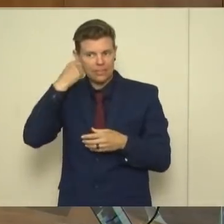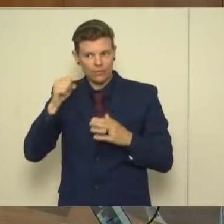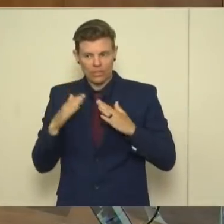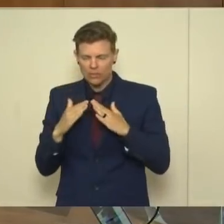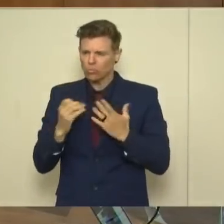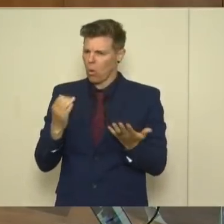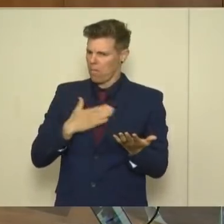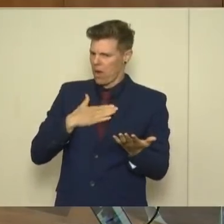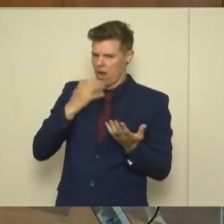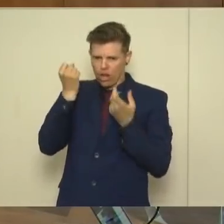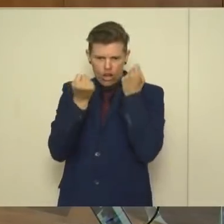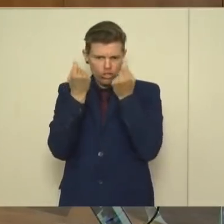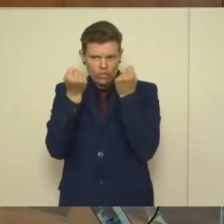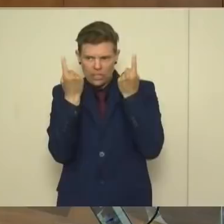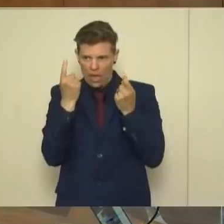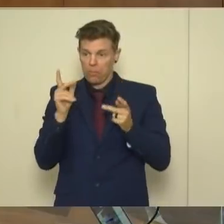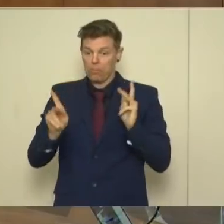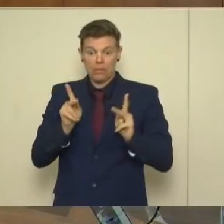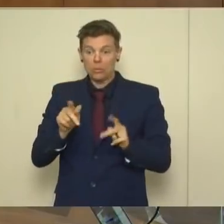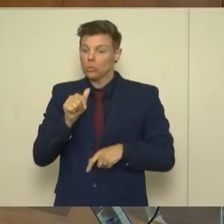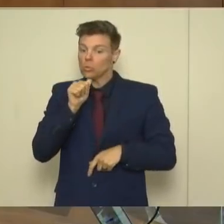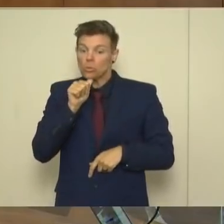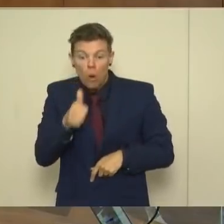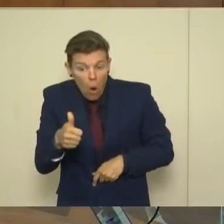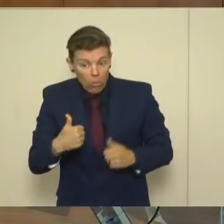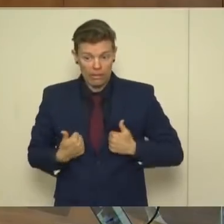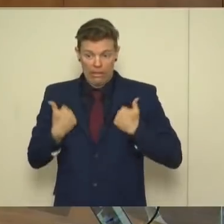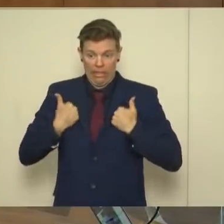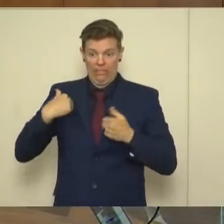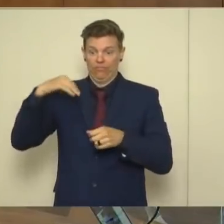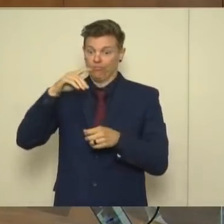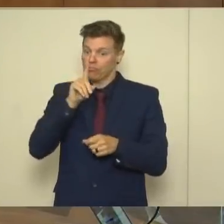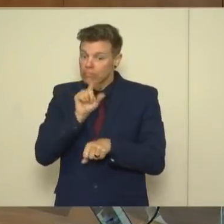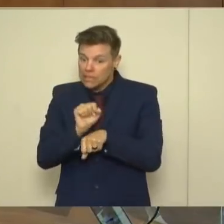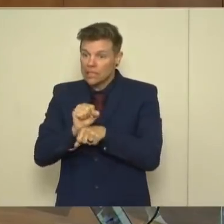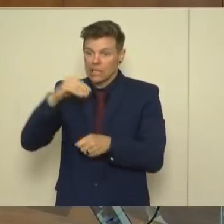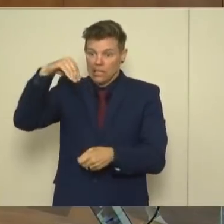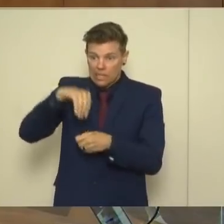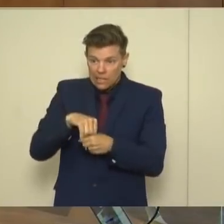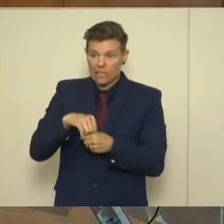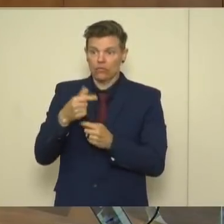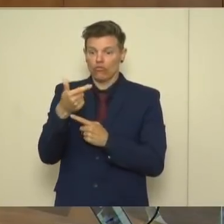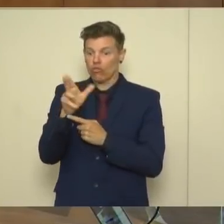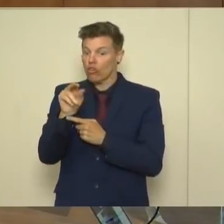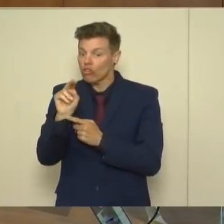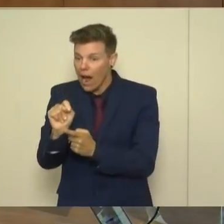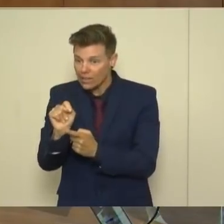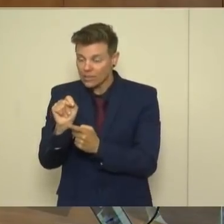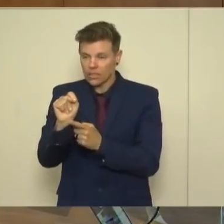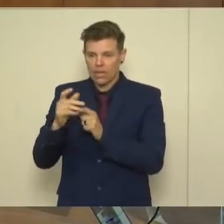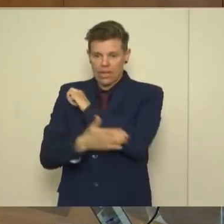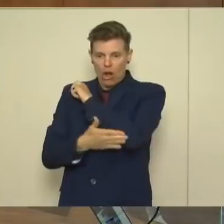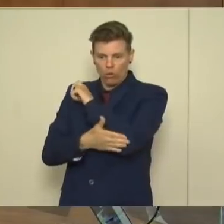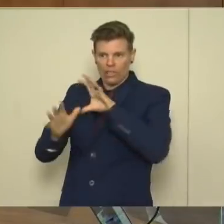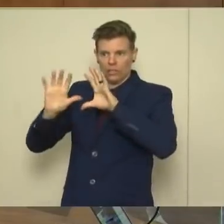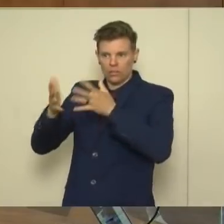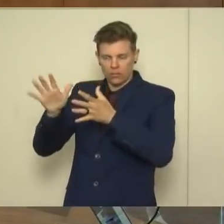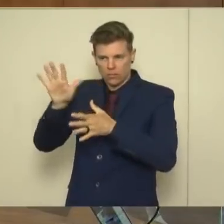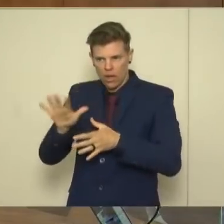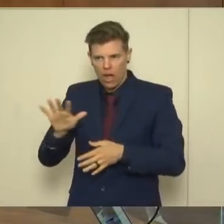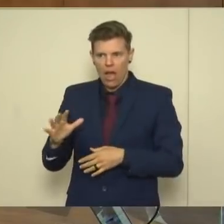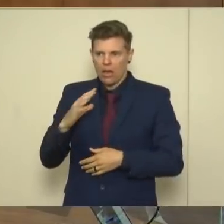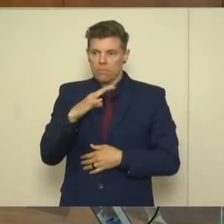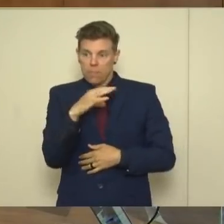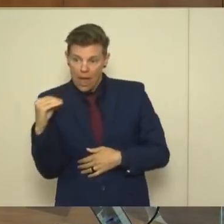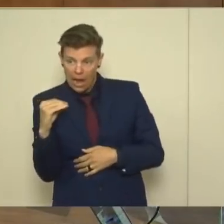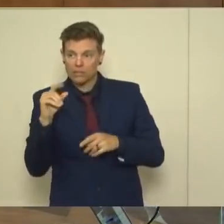Grant County, if they test positive for the virus, they do not count in the county totals. So there's a